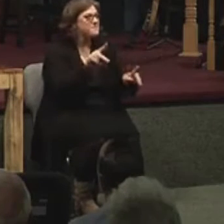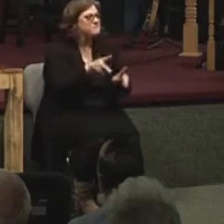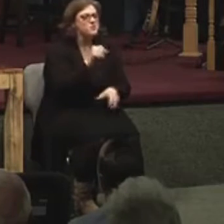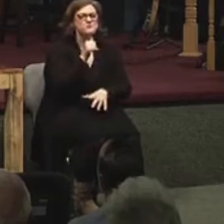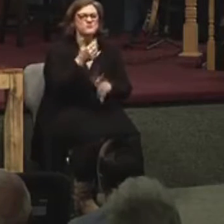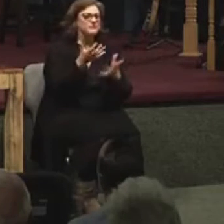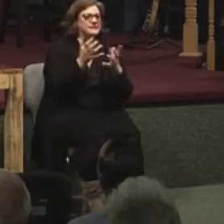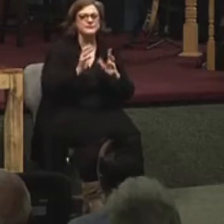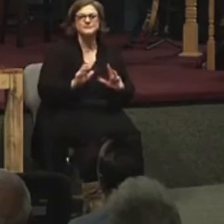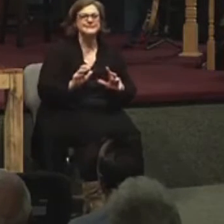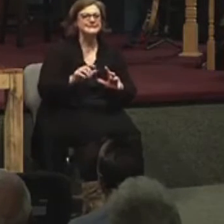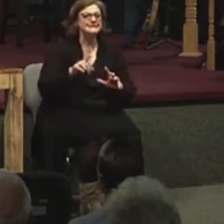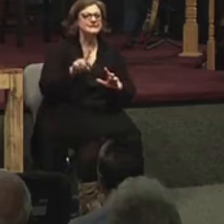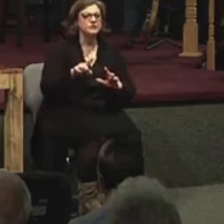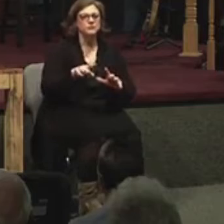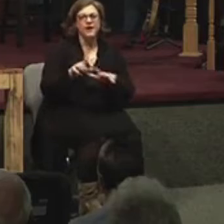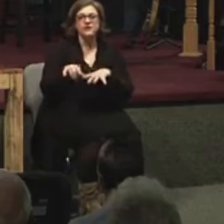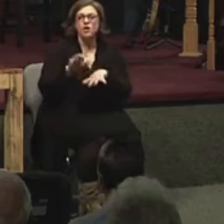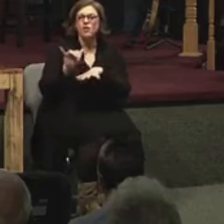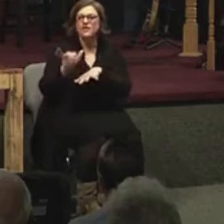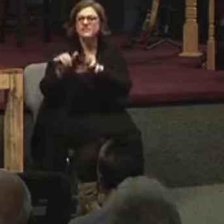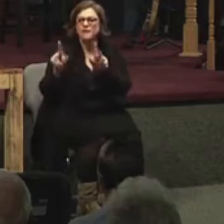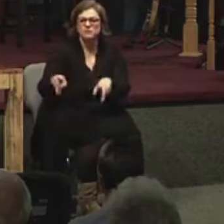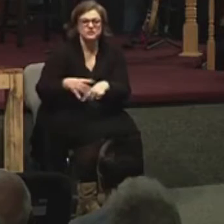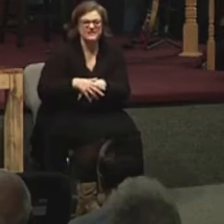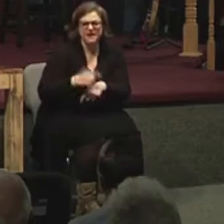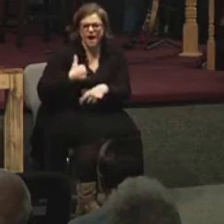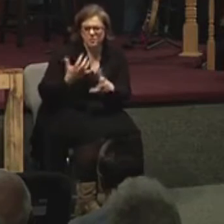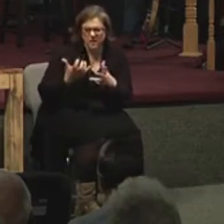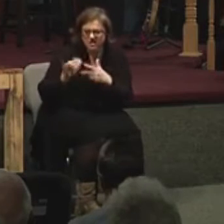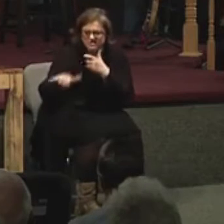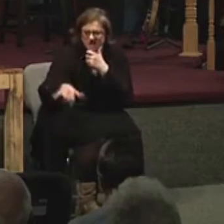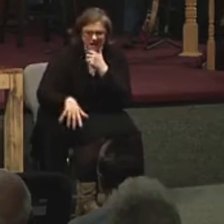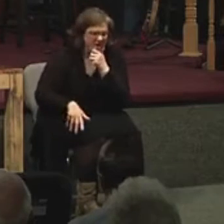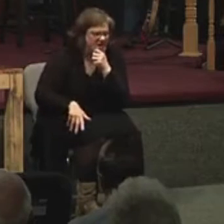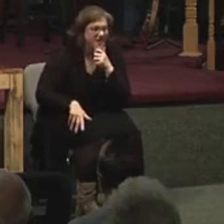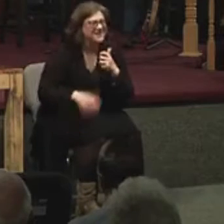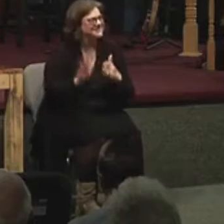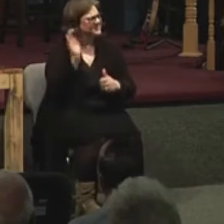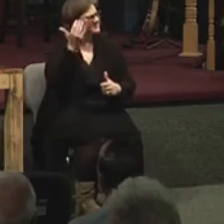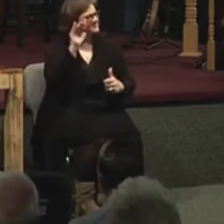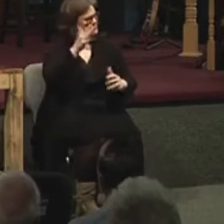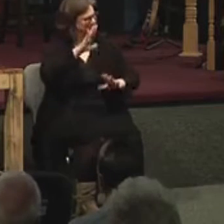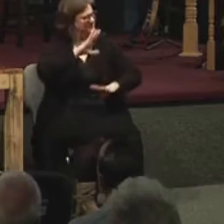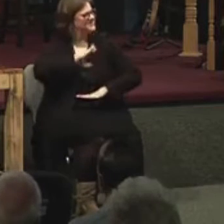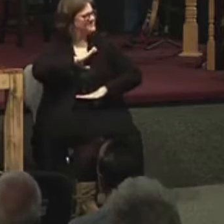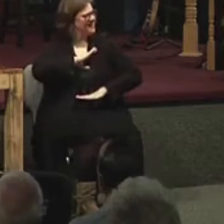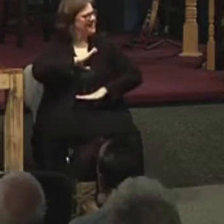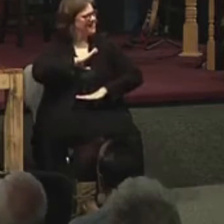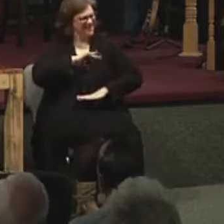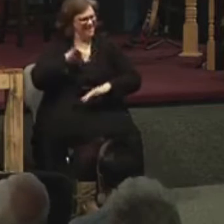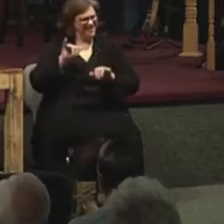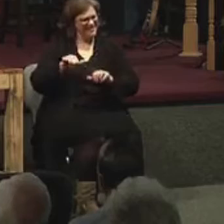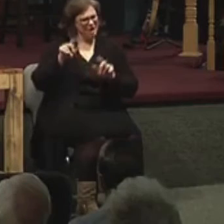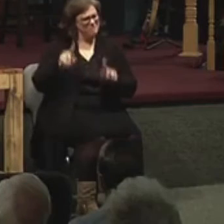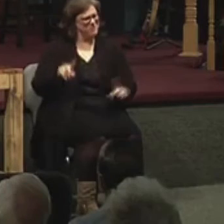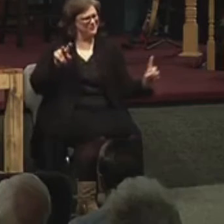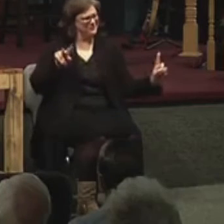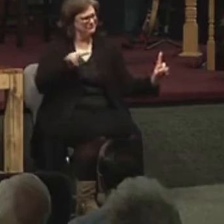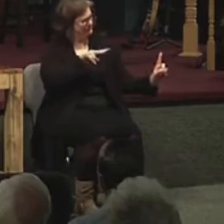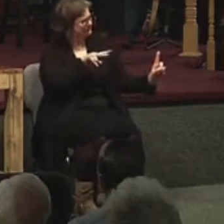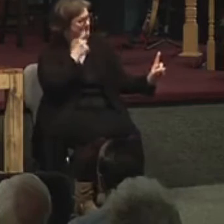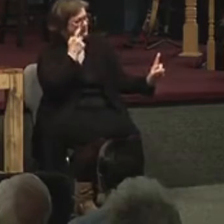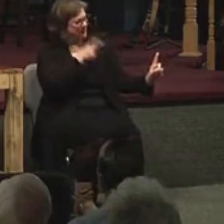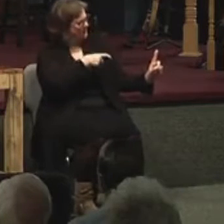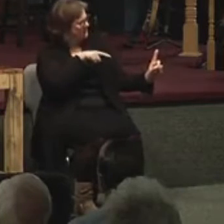you know what? They want to be around that person. They want to know, how can I have that in my life? It gives you the